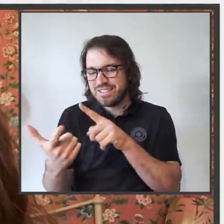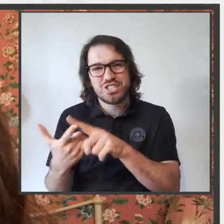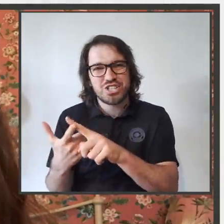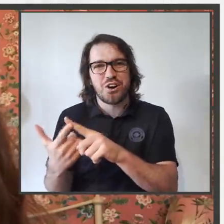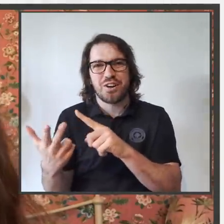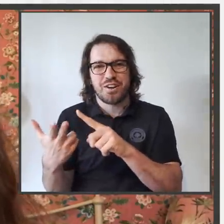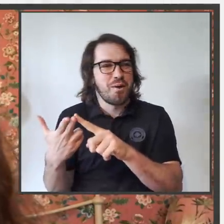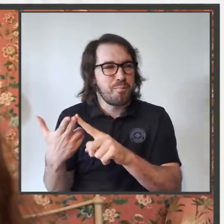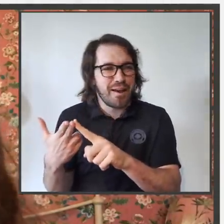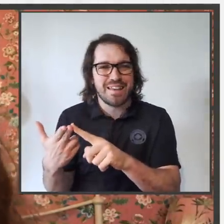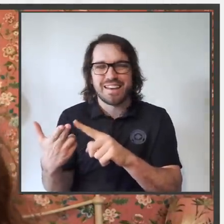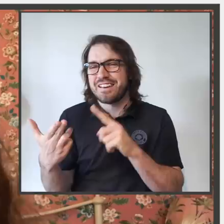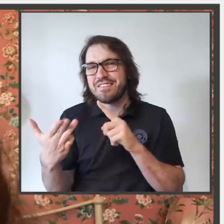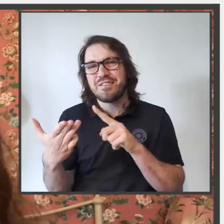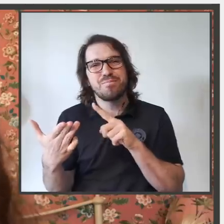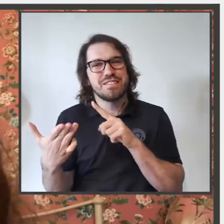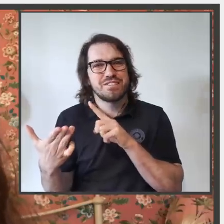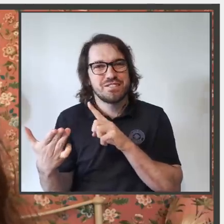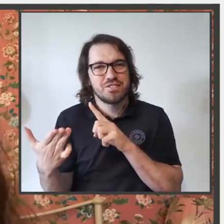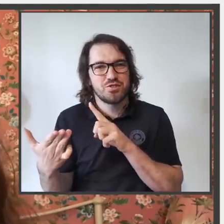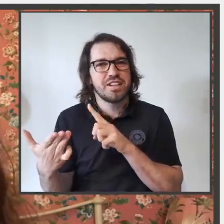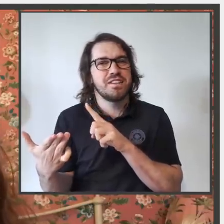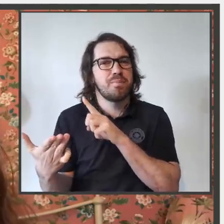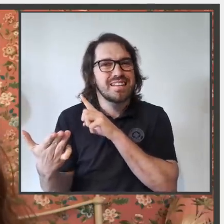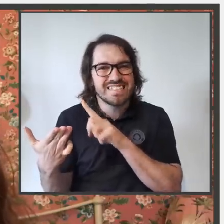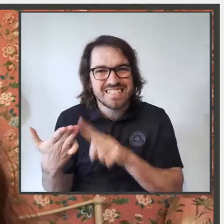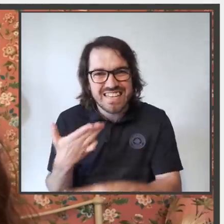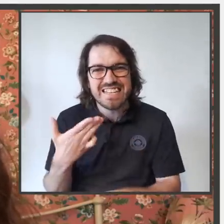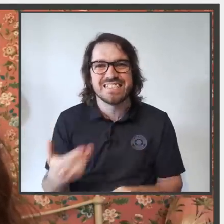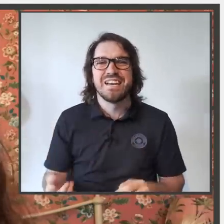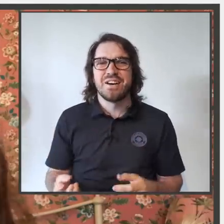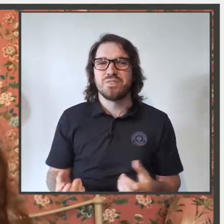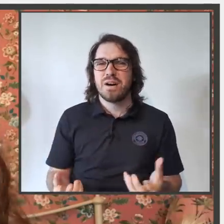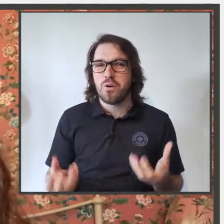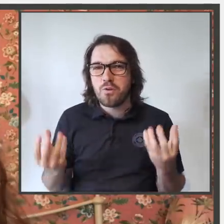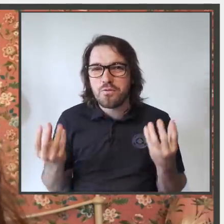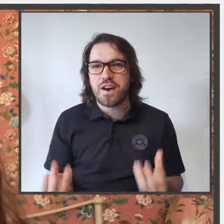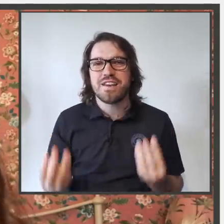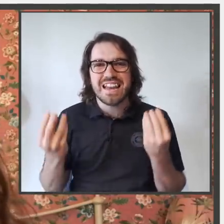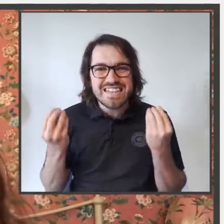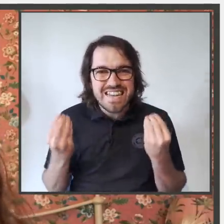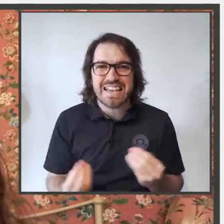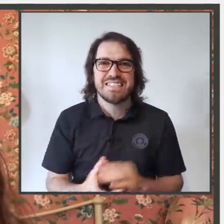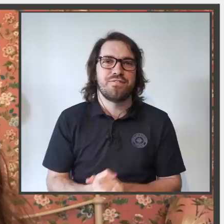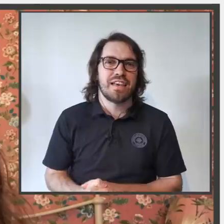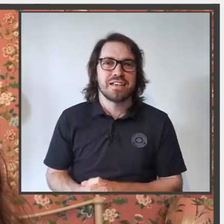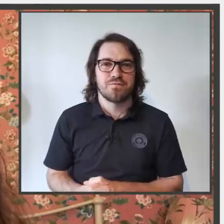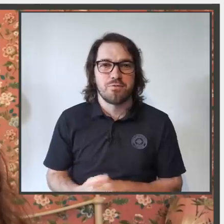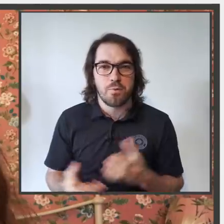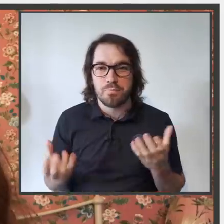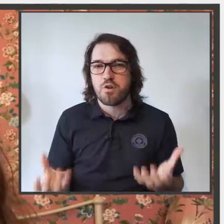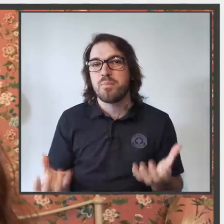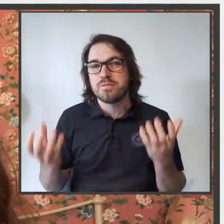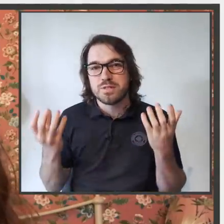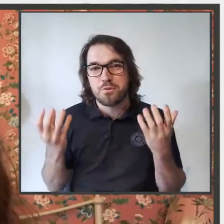fear, shock, panic. I think you can be stricken by disease as well. All very negative things, yes.